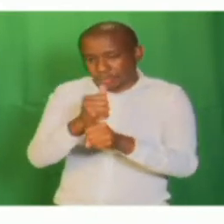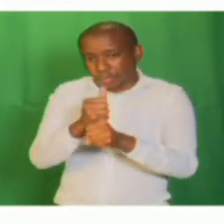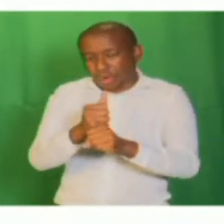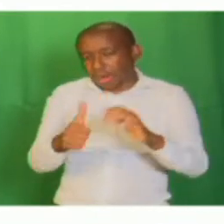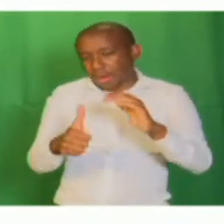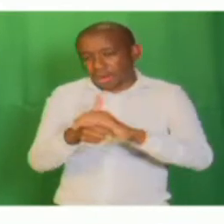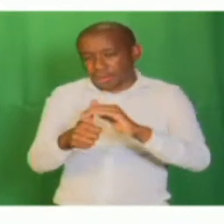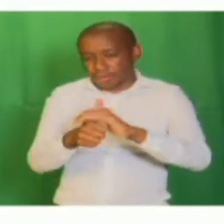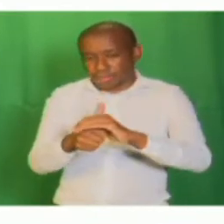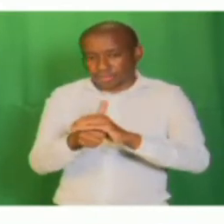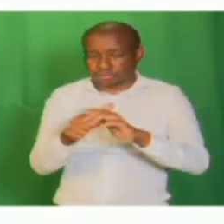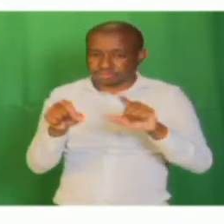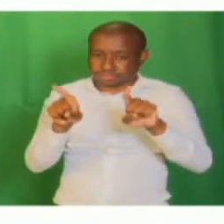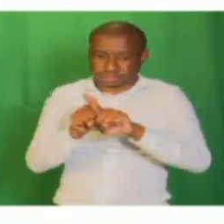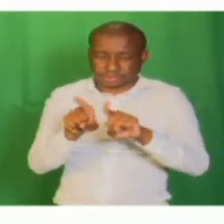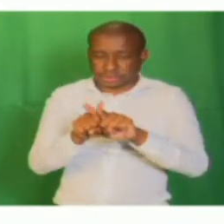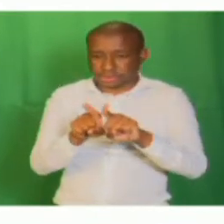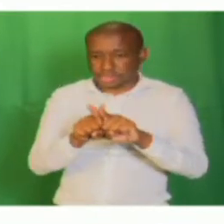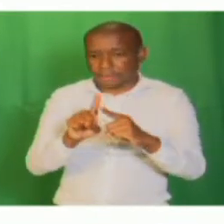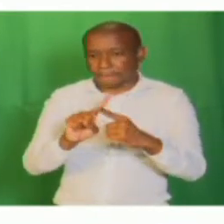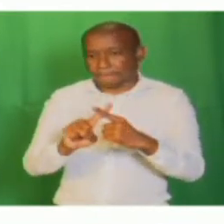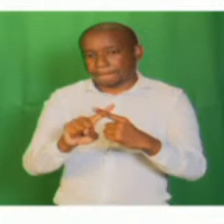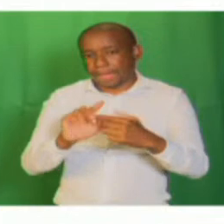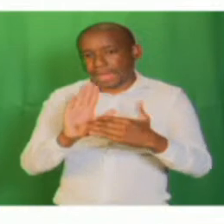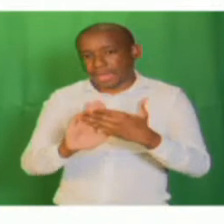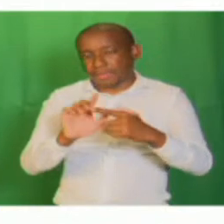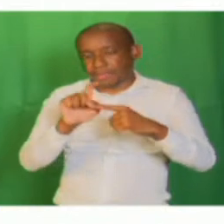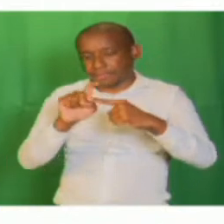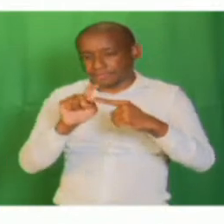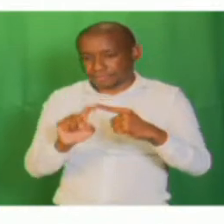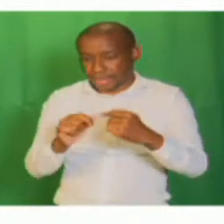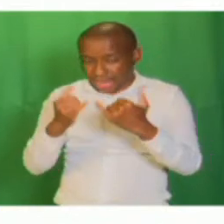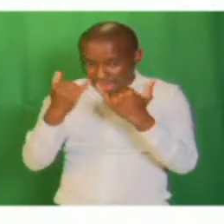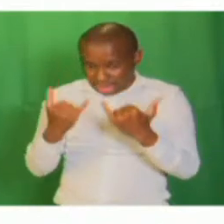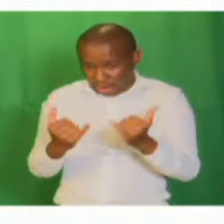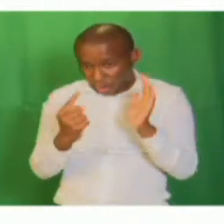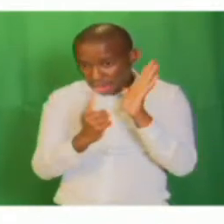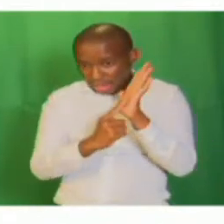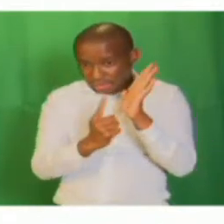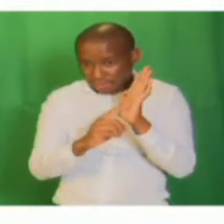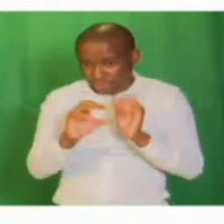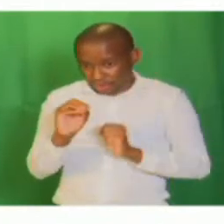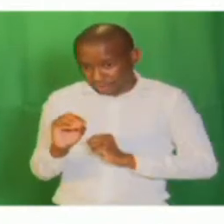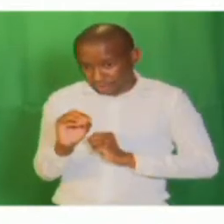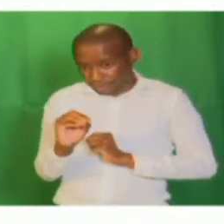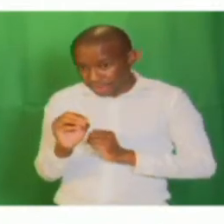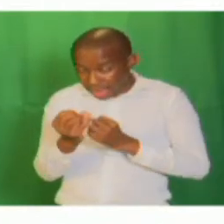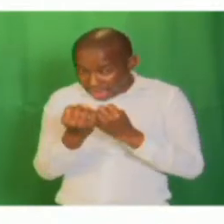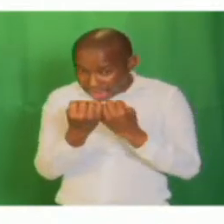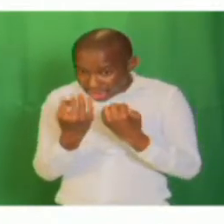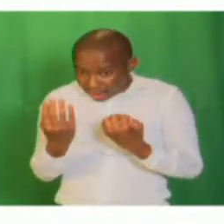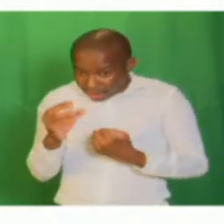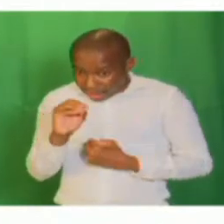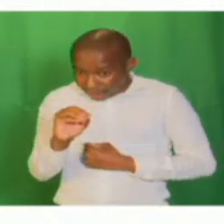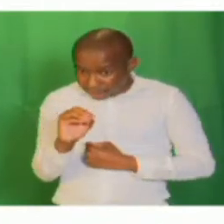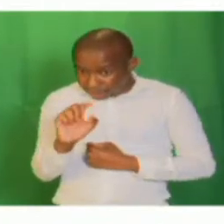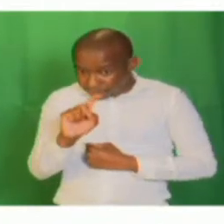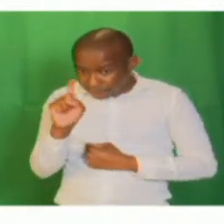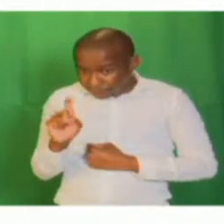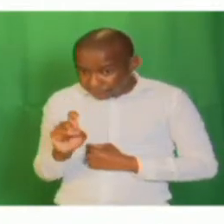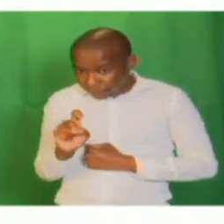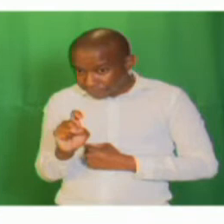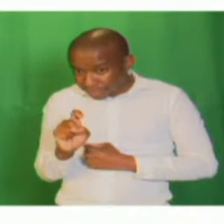at the same value of multiplication. We go to our examples. We have a number sentence here starting